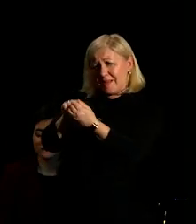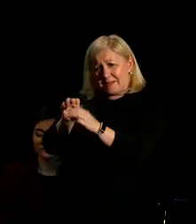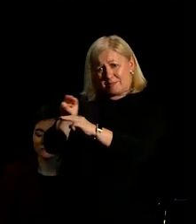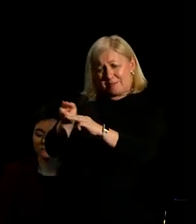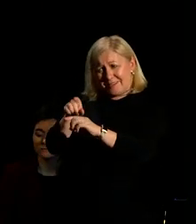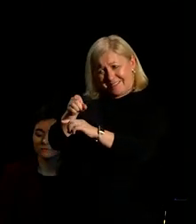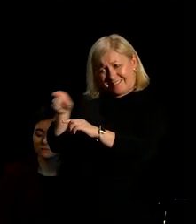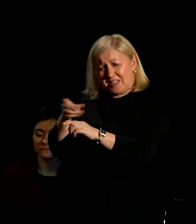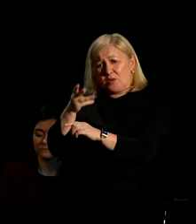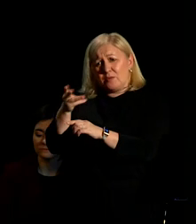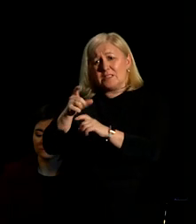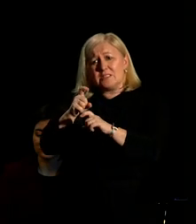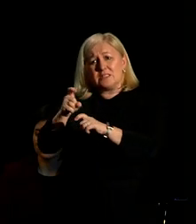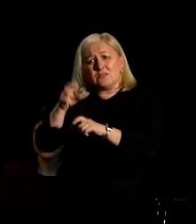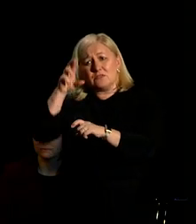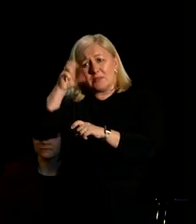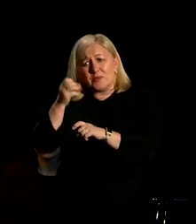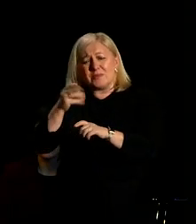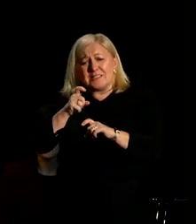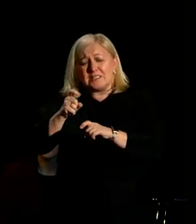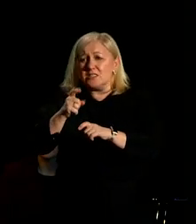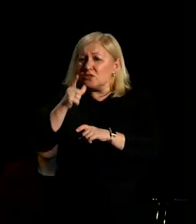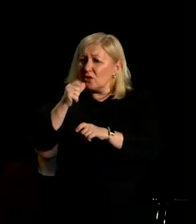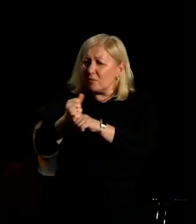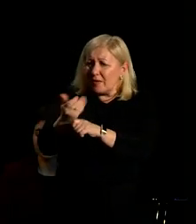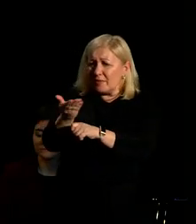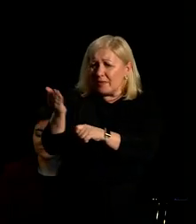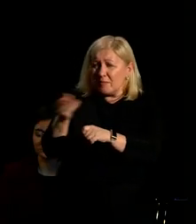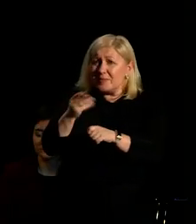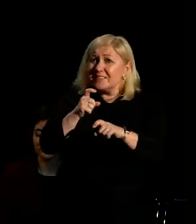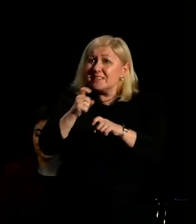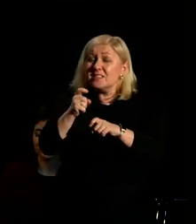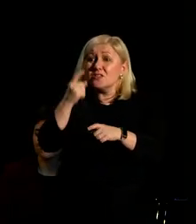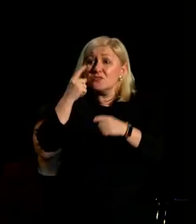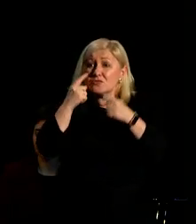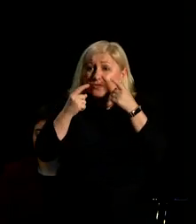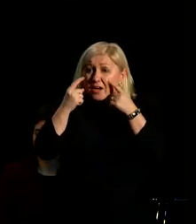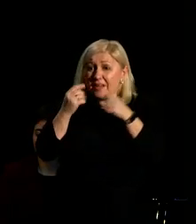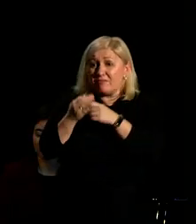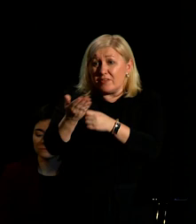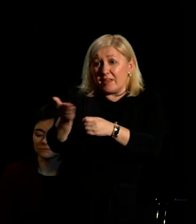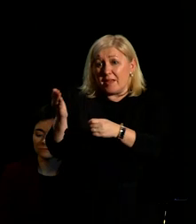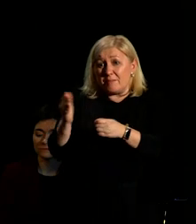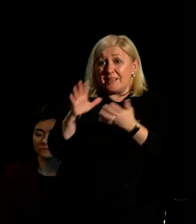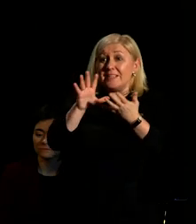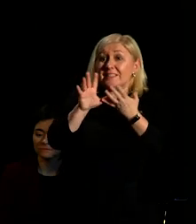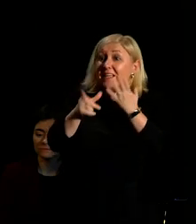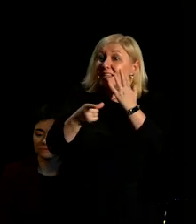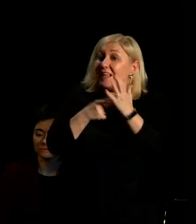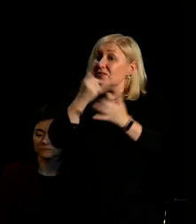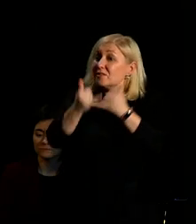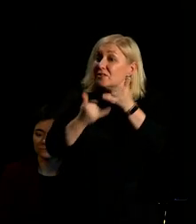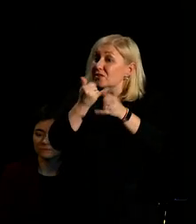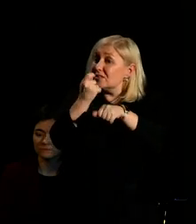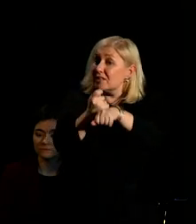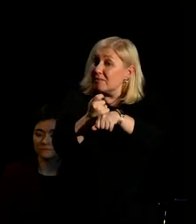be remembered and still talked about and still wept over 10,000 years from now, because if they